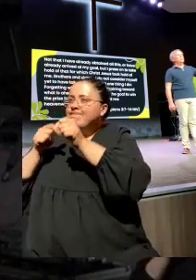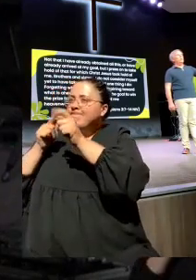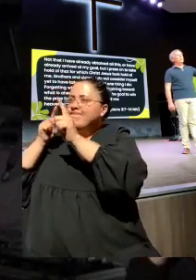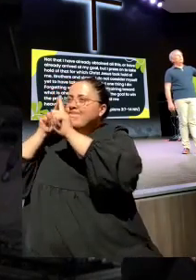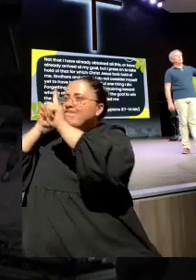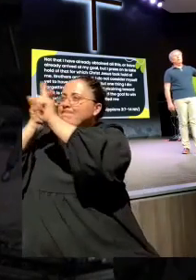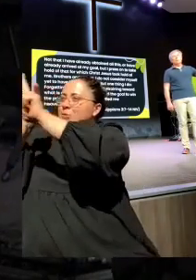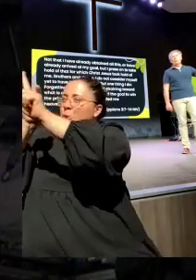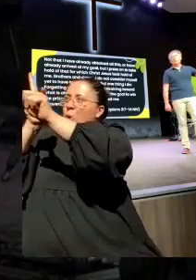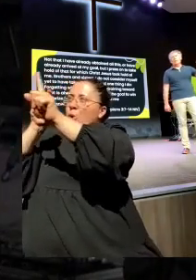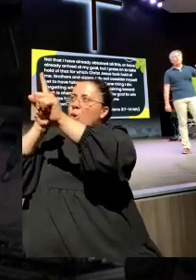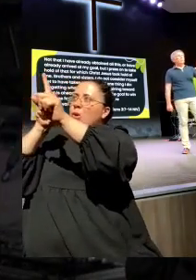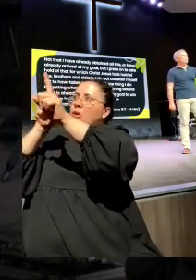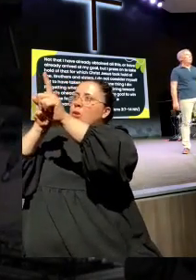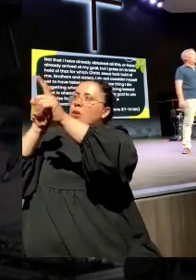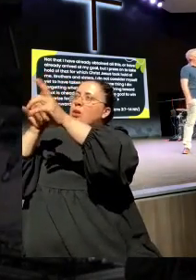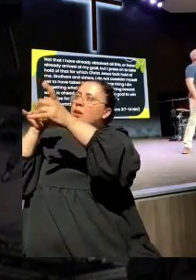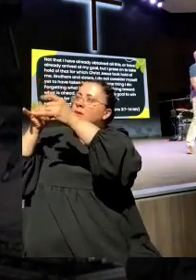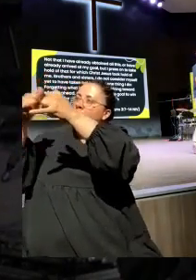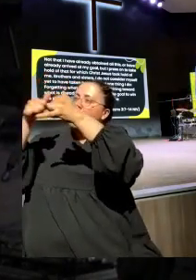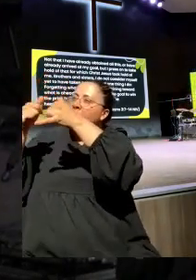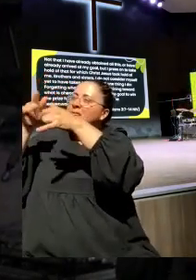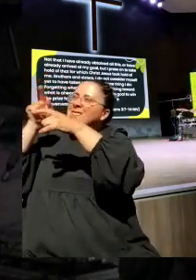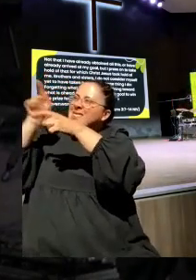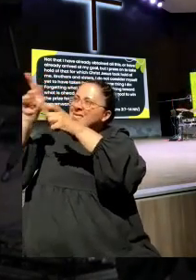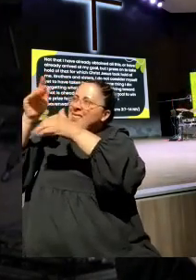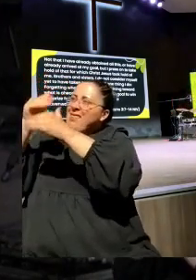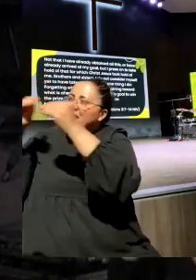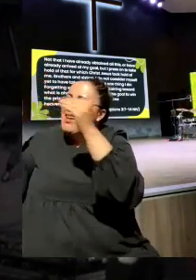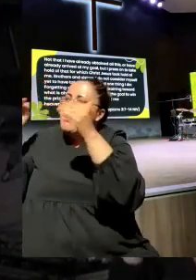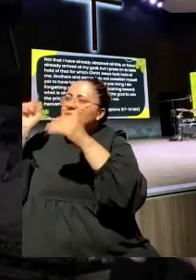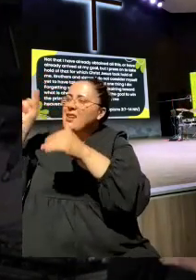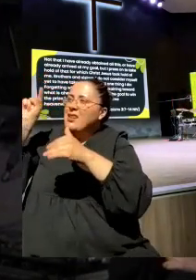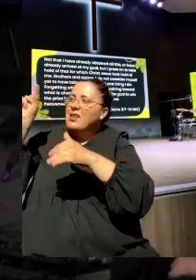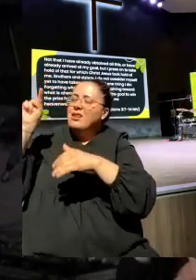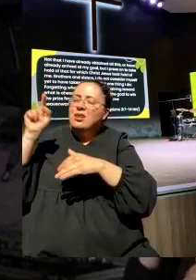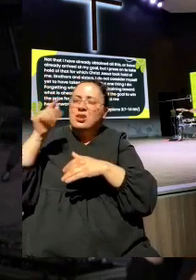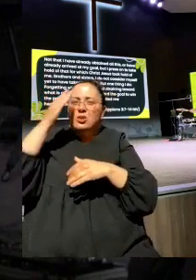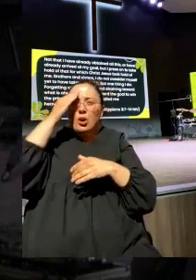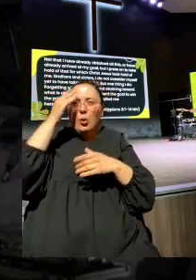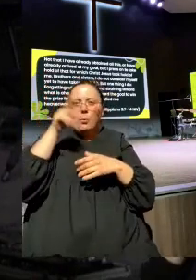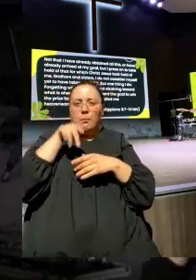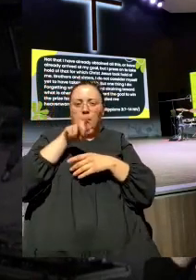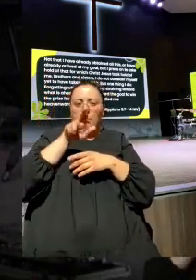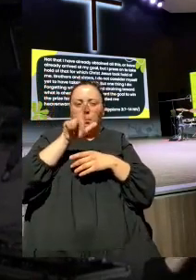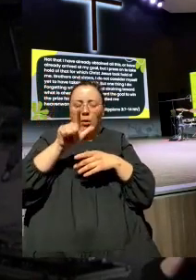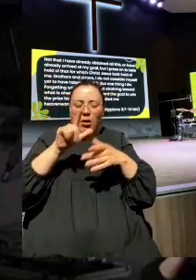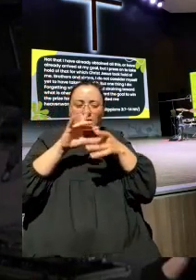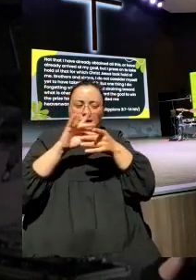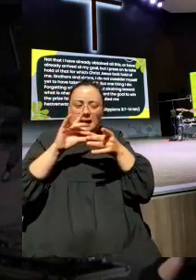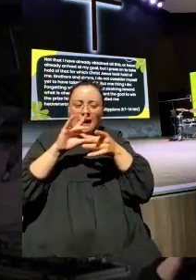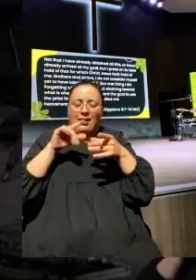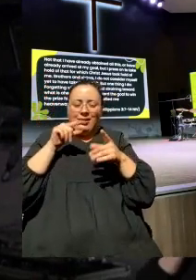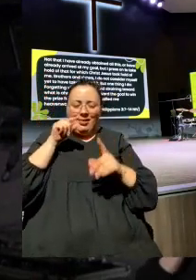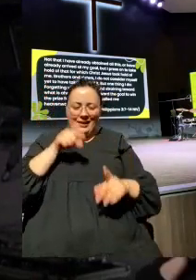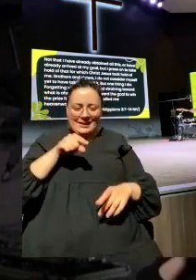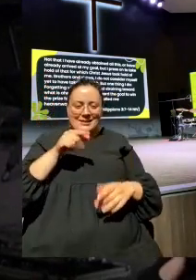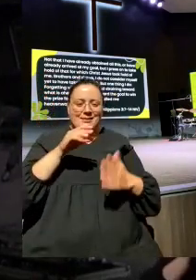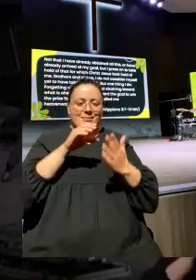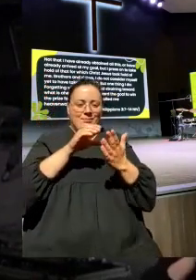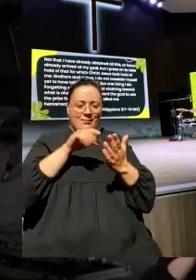win the prize which God has called me heavenward in Christ Jesus. You know what Paul is saying? This is my passion and this is my